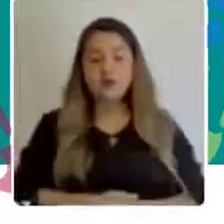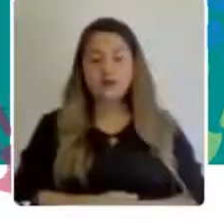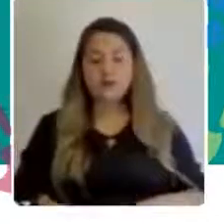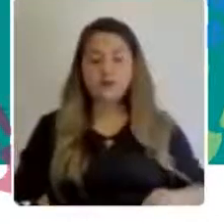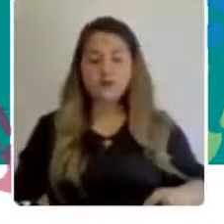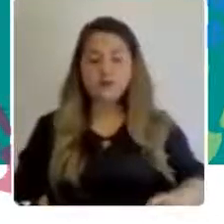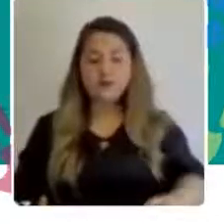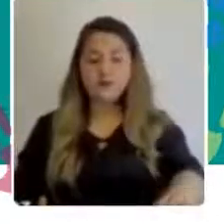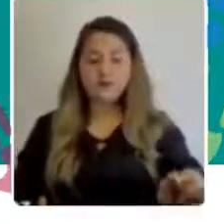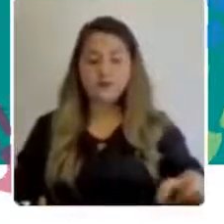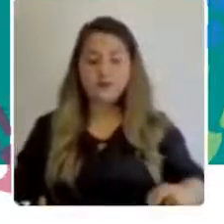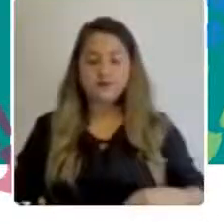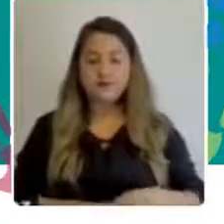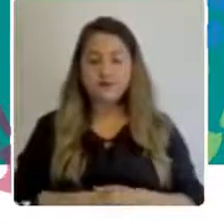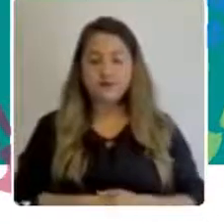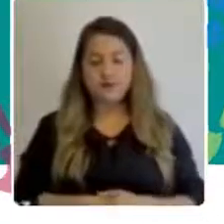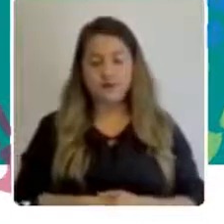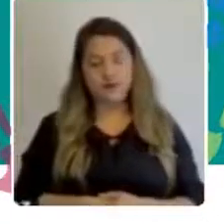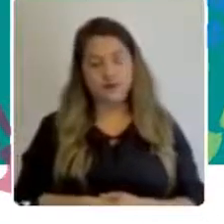y aumenta